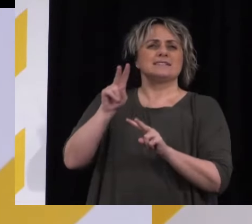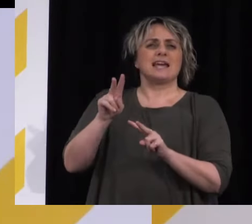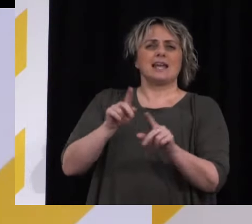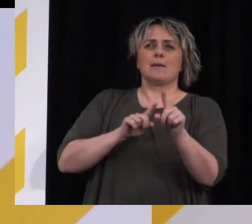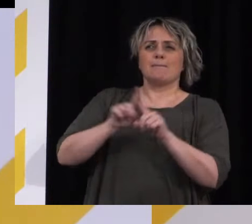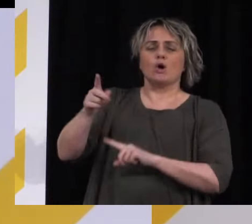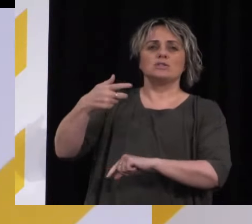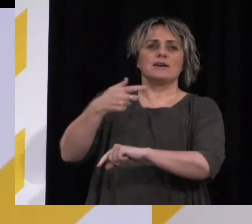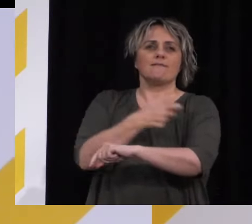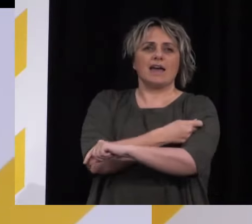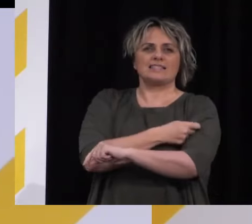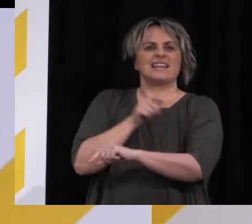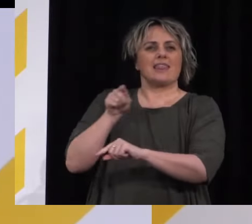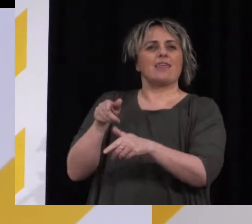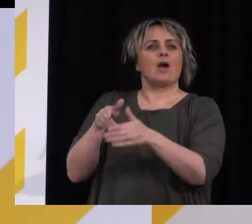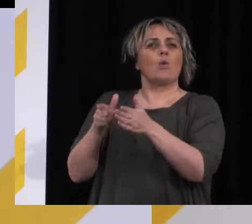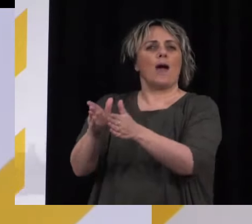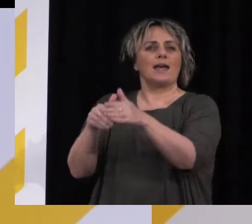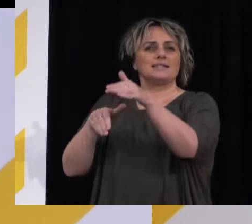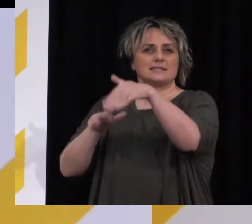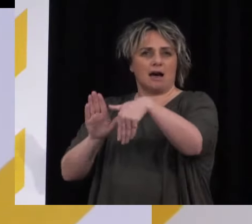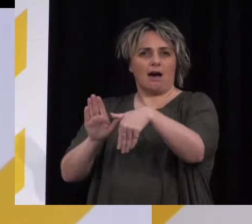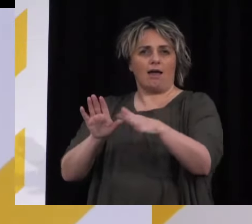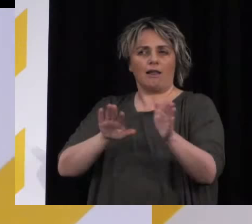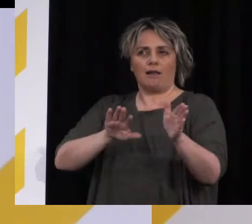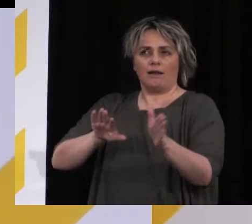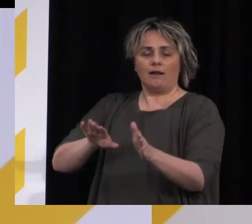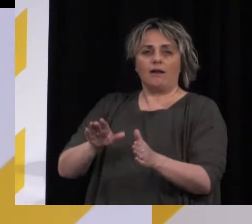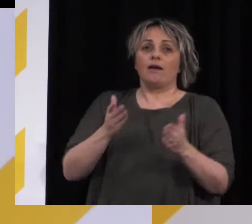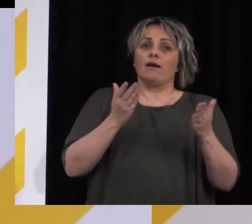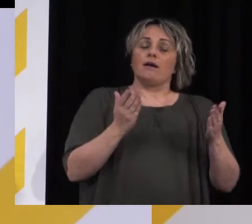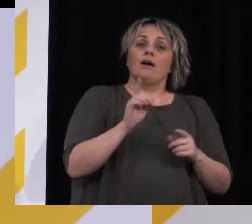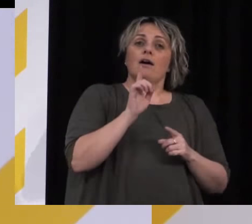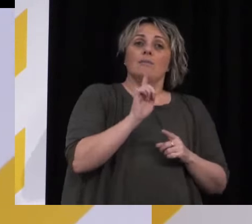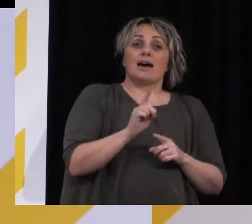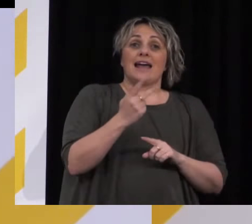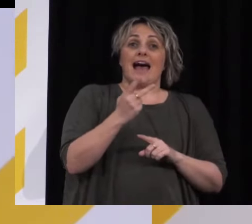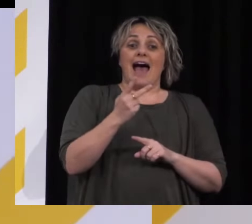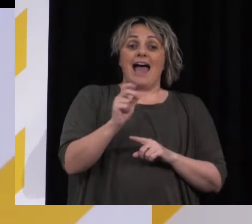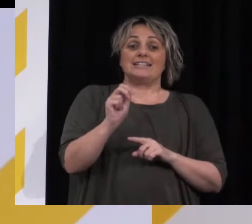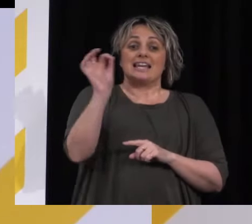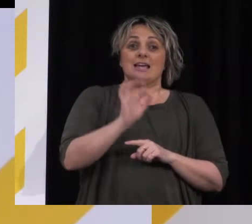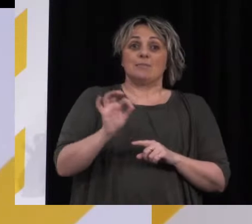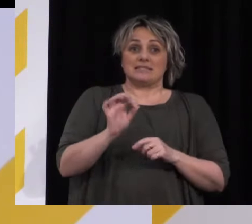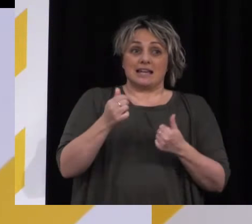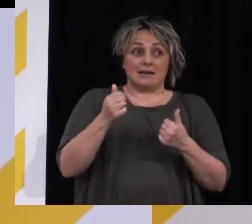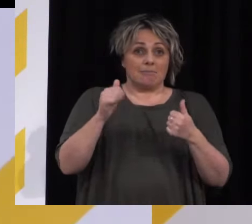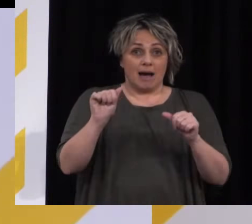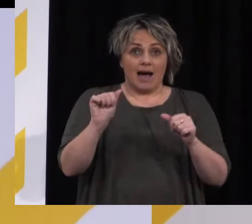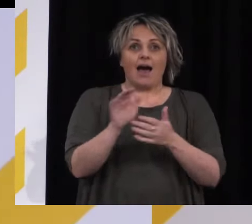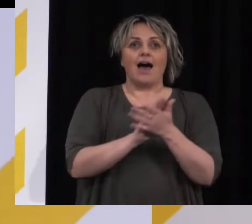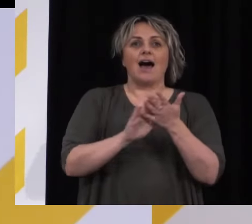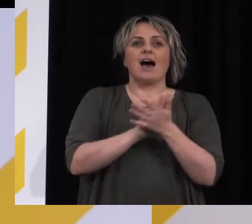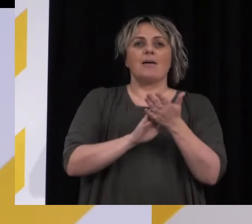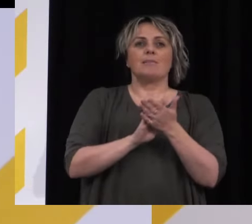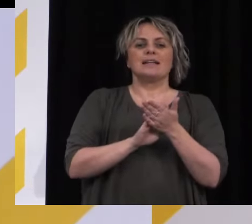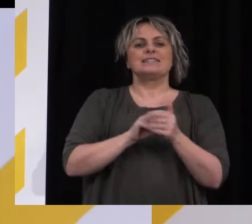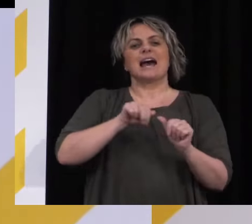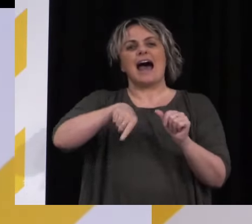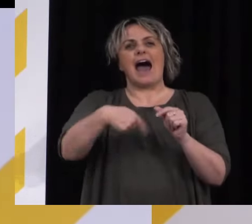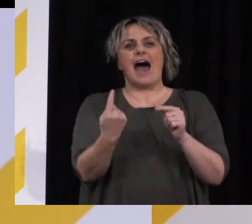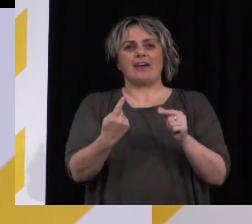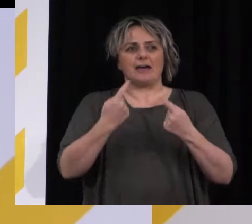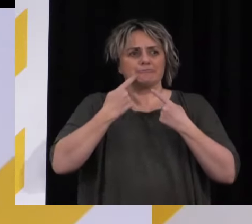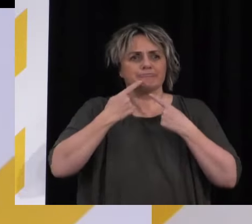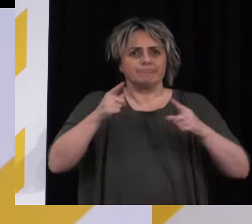of our vaccines delivered in that way. Then you get to the point where you're hitting 80%, and then it's an extra push. And